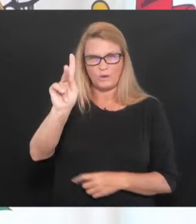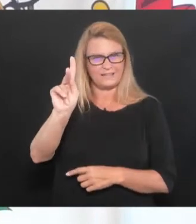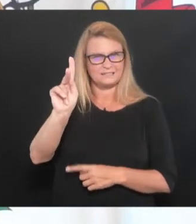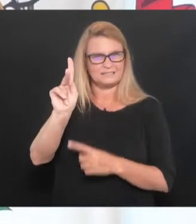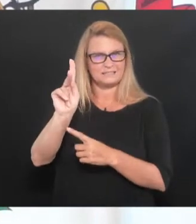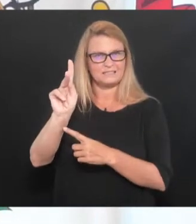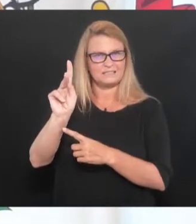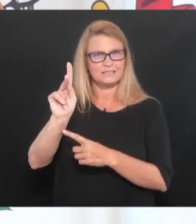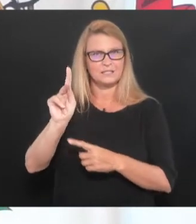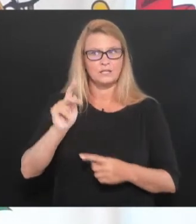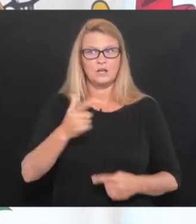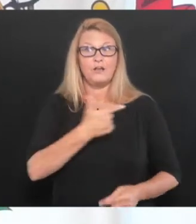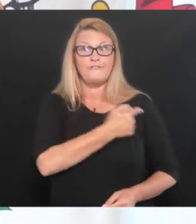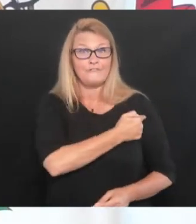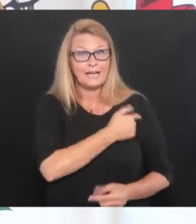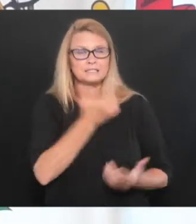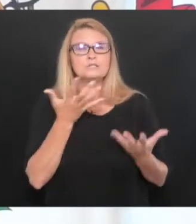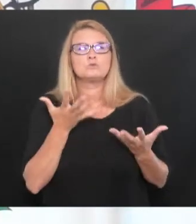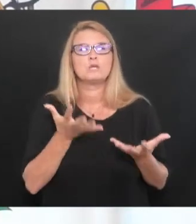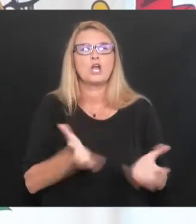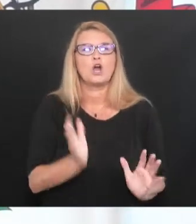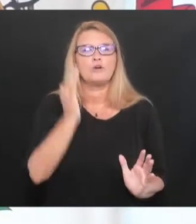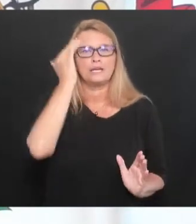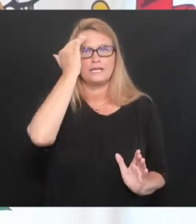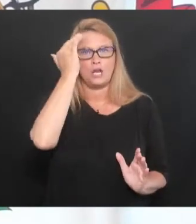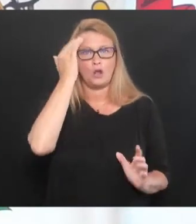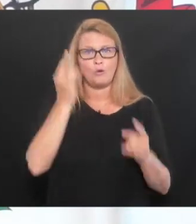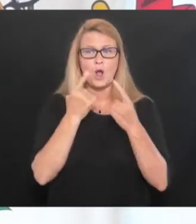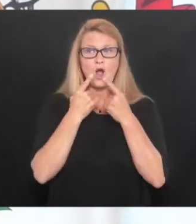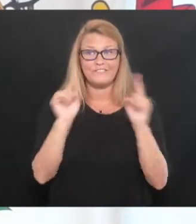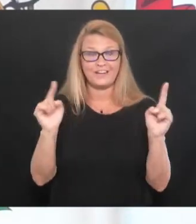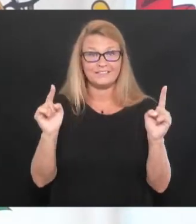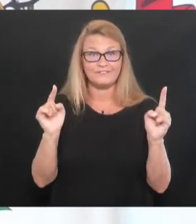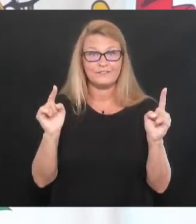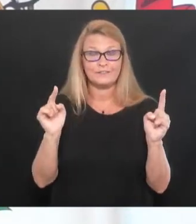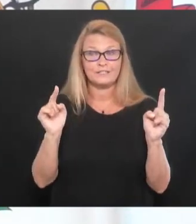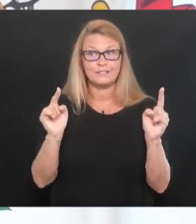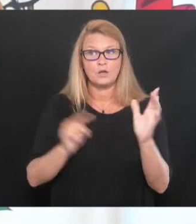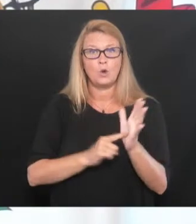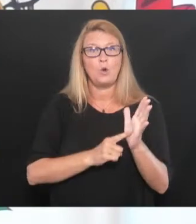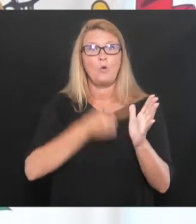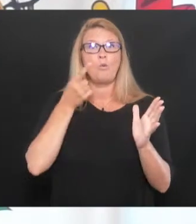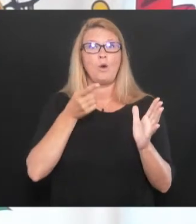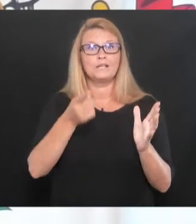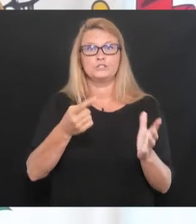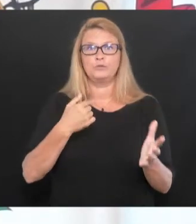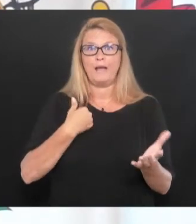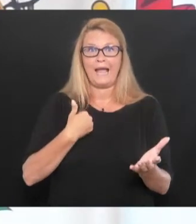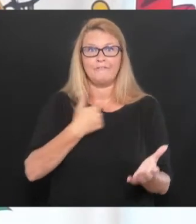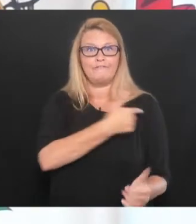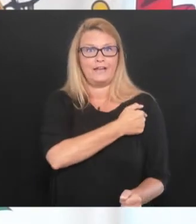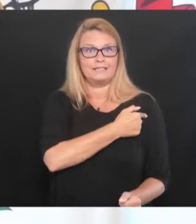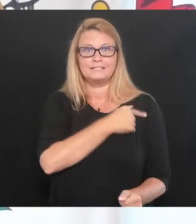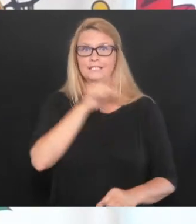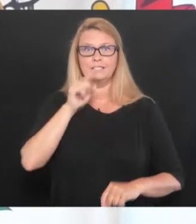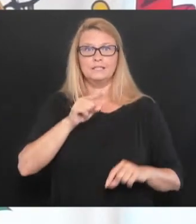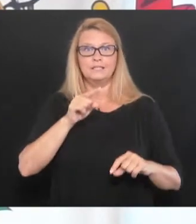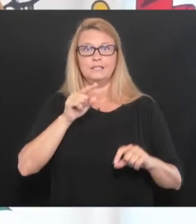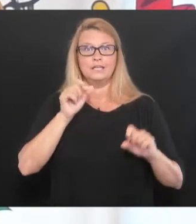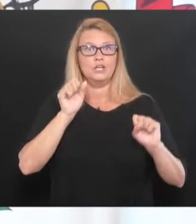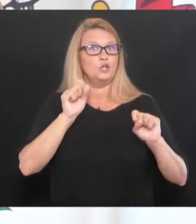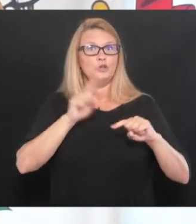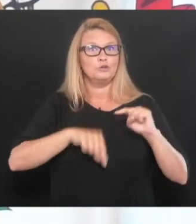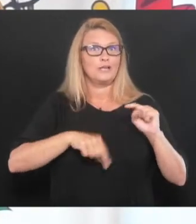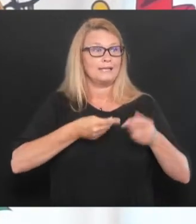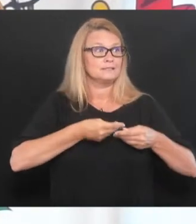the vaccines we know are incredibly effective. Once you get the vaccine, you're not going to be able to spread it. And